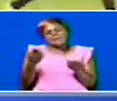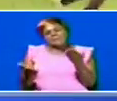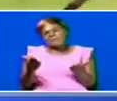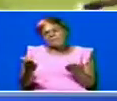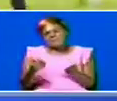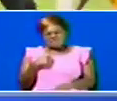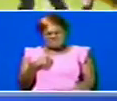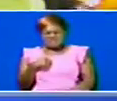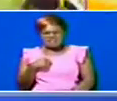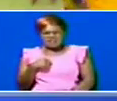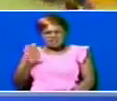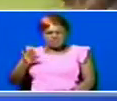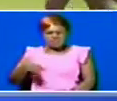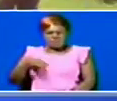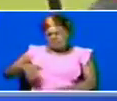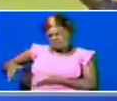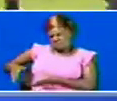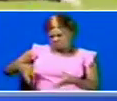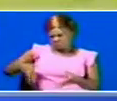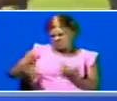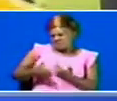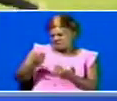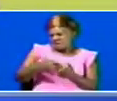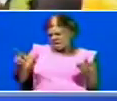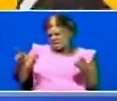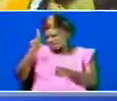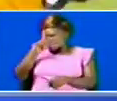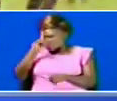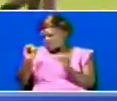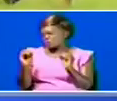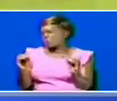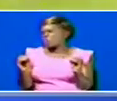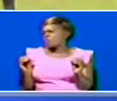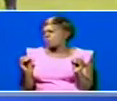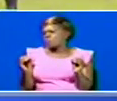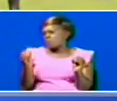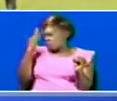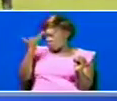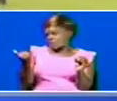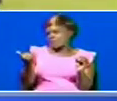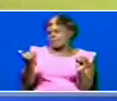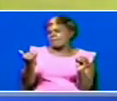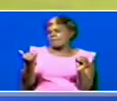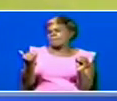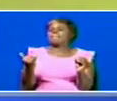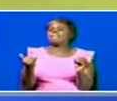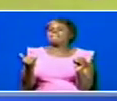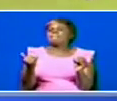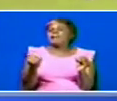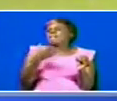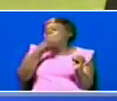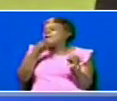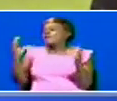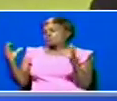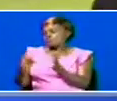the feeling that women's rugby isn't treated as seriously as the men's. And I'll tell you why, Richard. I mean, the men's